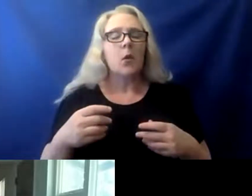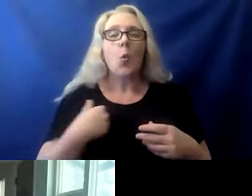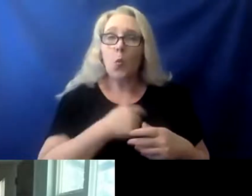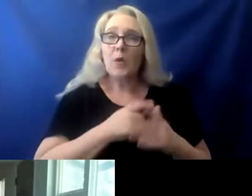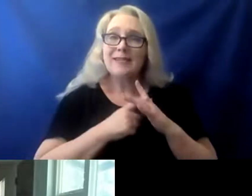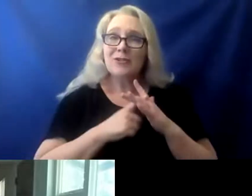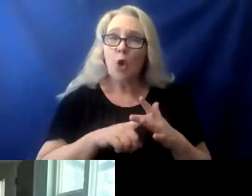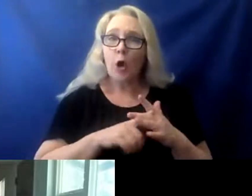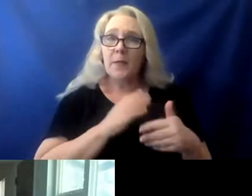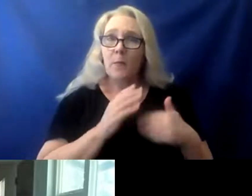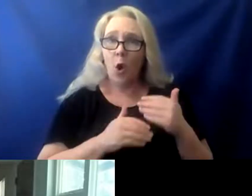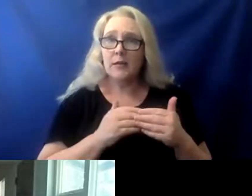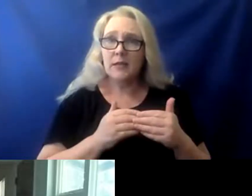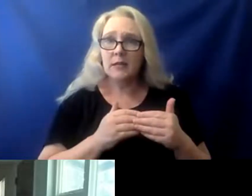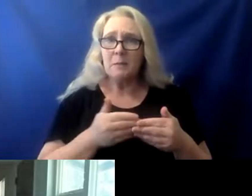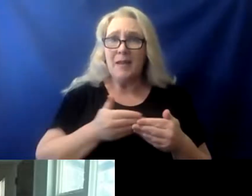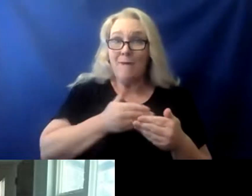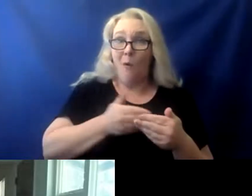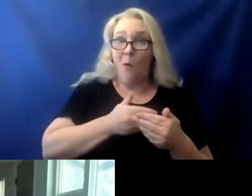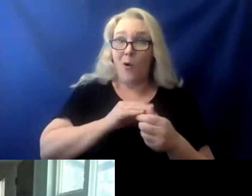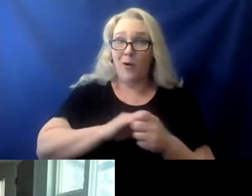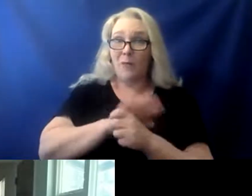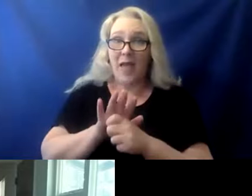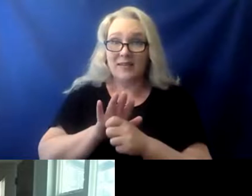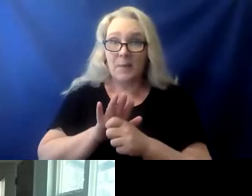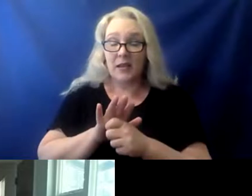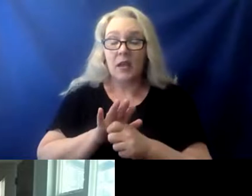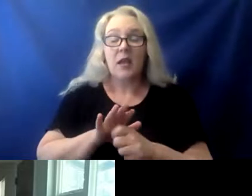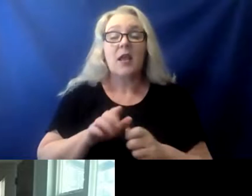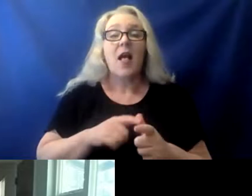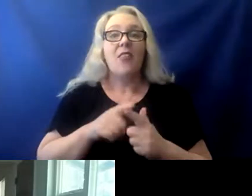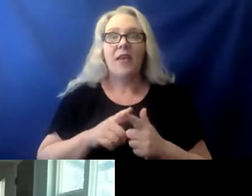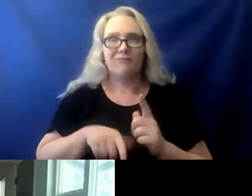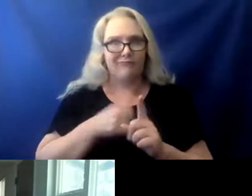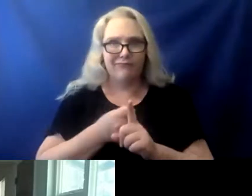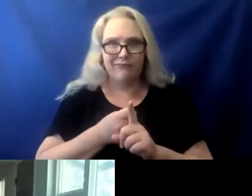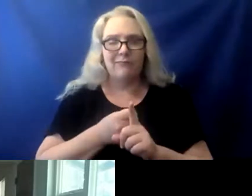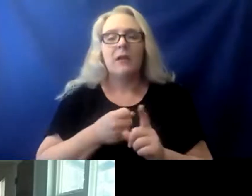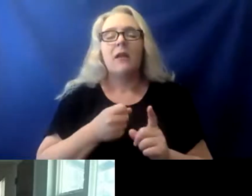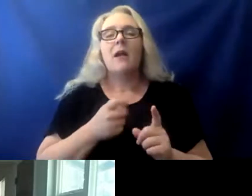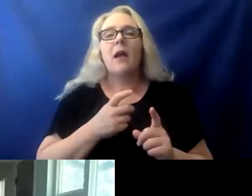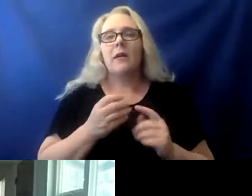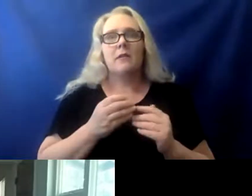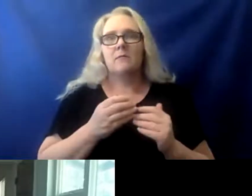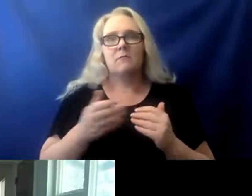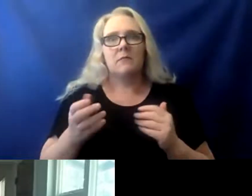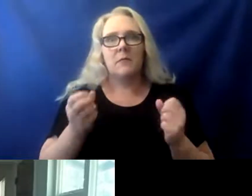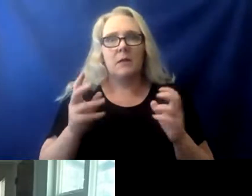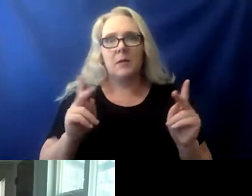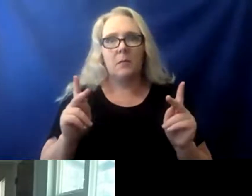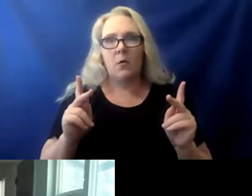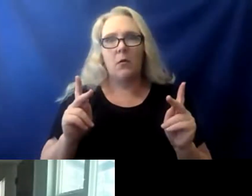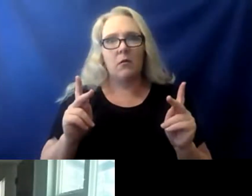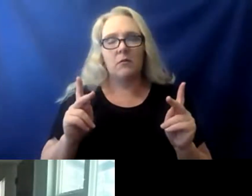process, as you acknowledged, before the pandemic. And then we had the pandemic and a lot of people died. A lot of people